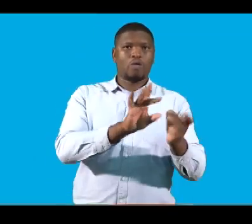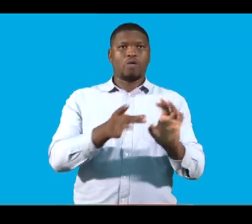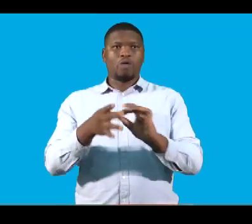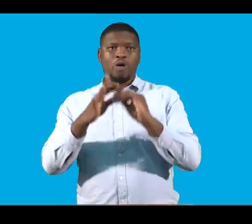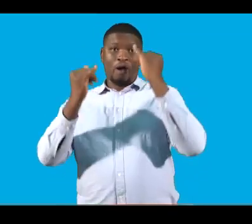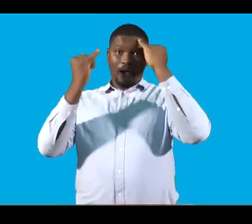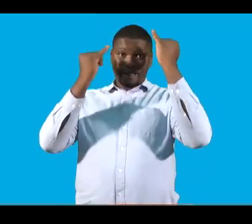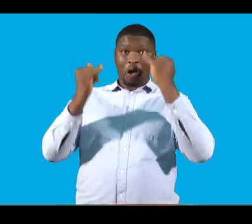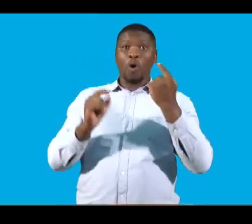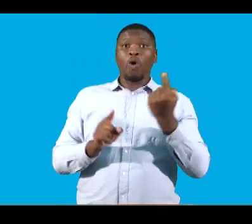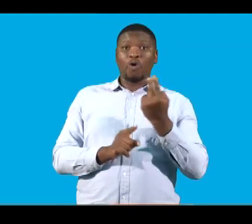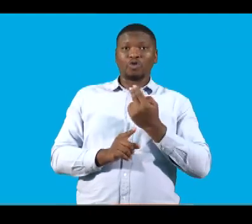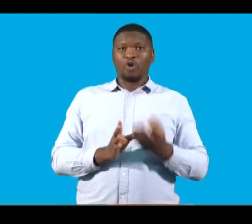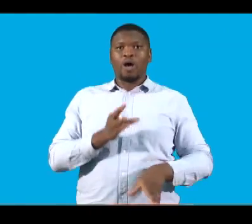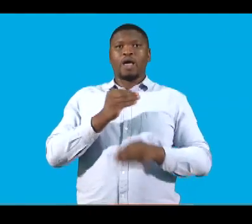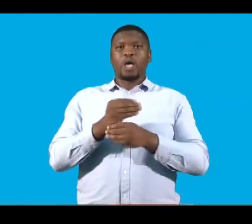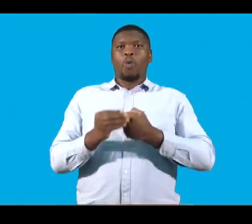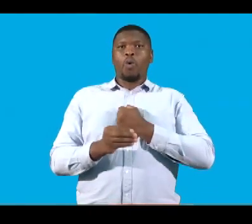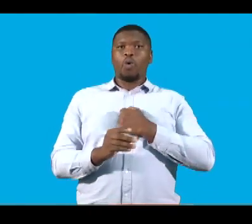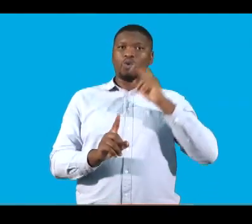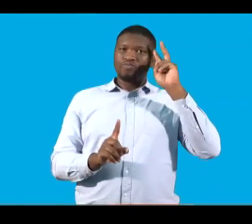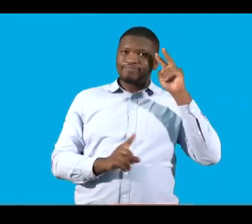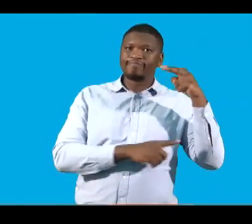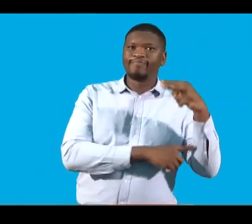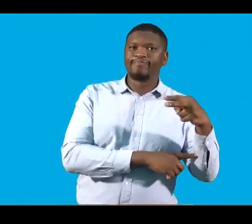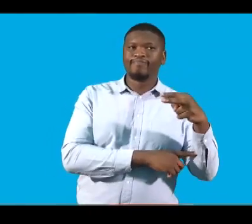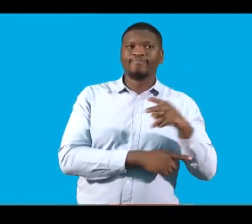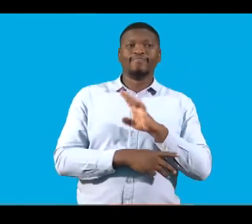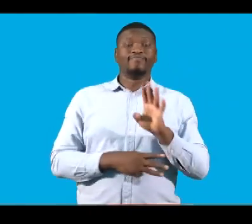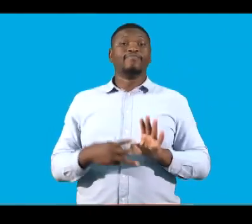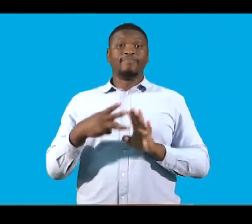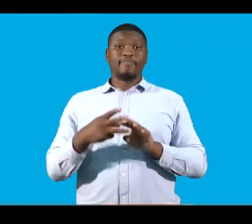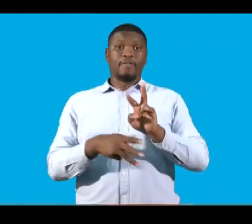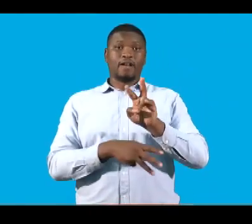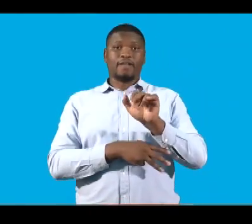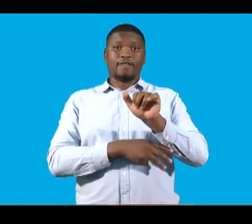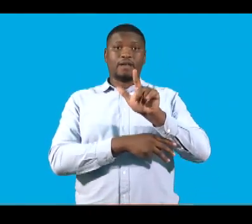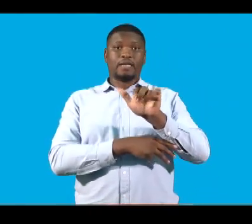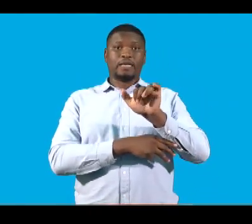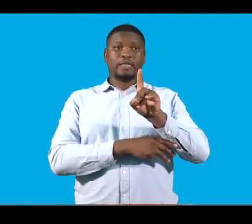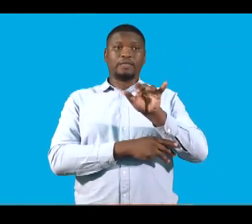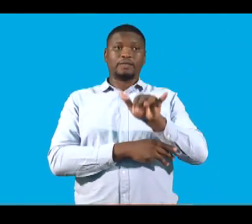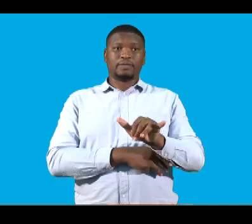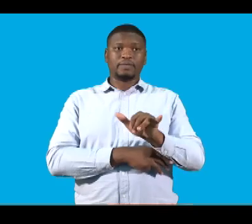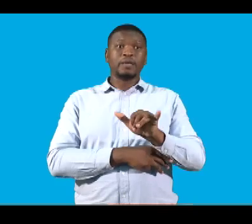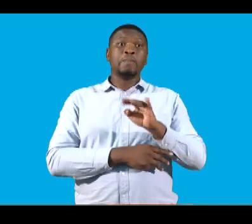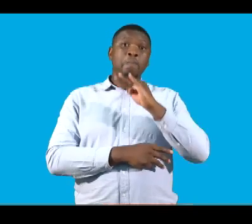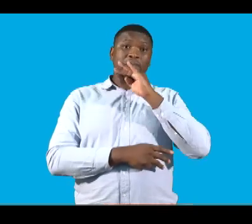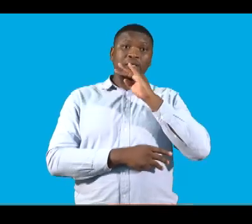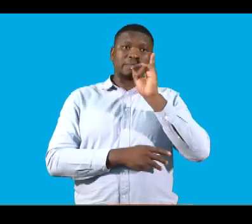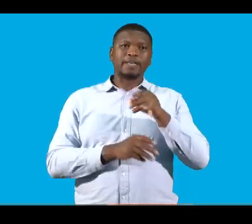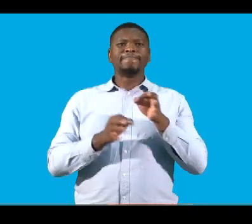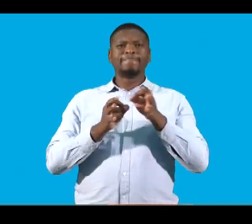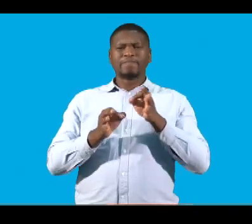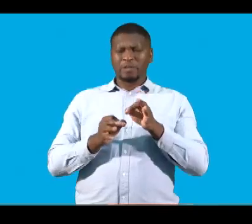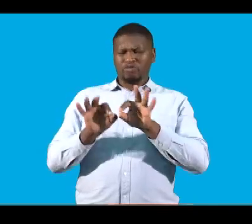own perspective based on thorough evaluation. Validity means to determine how truthful